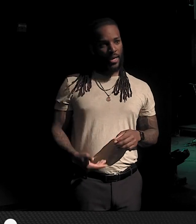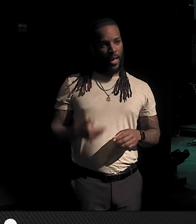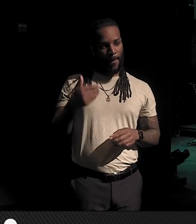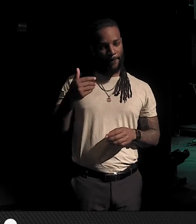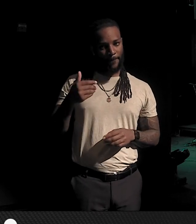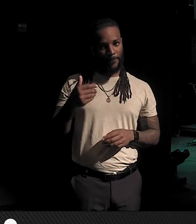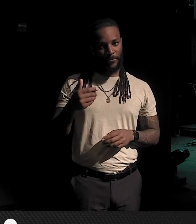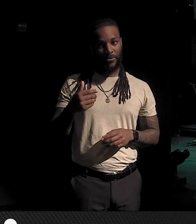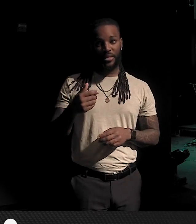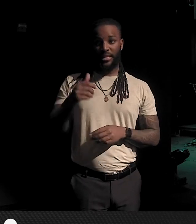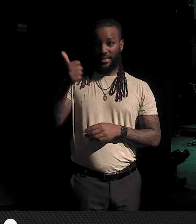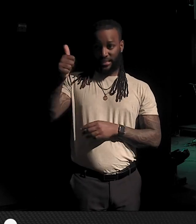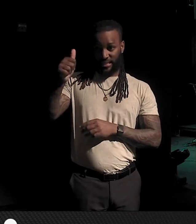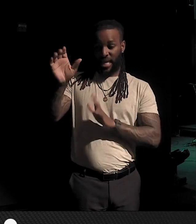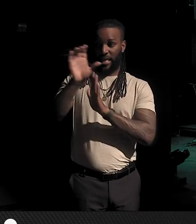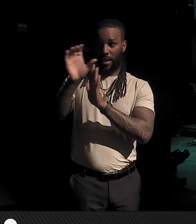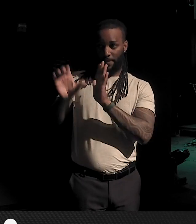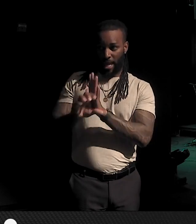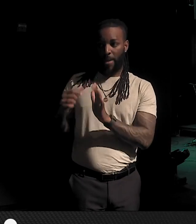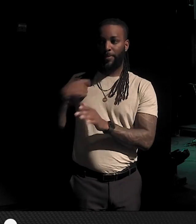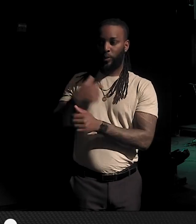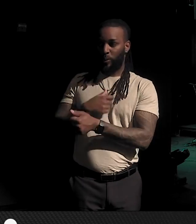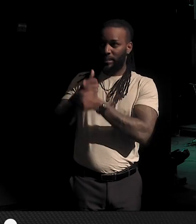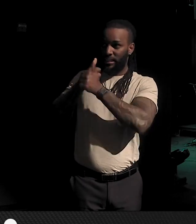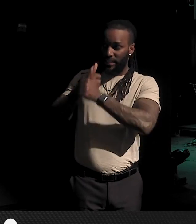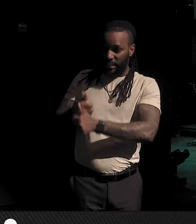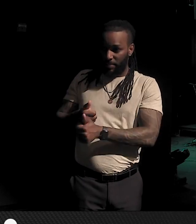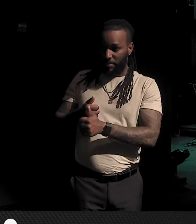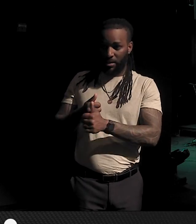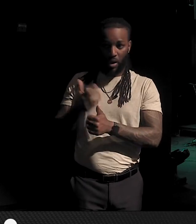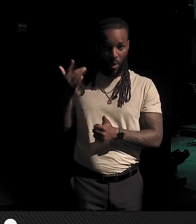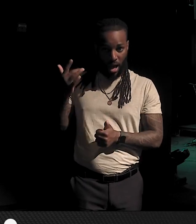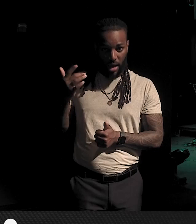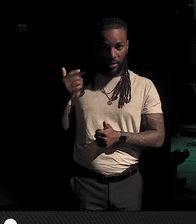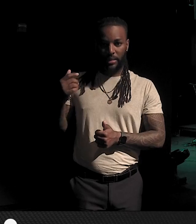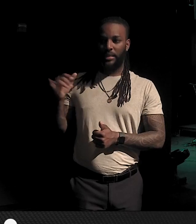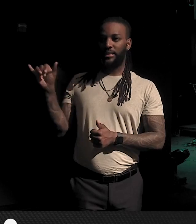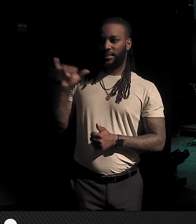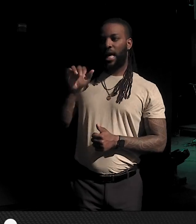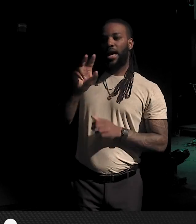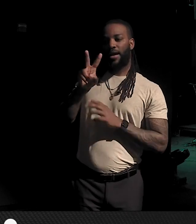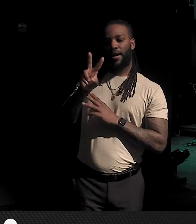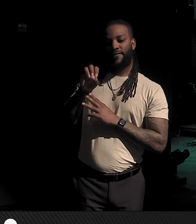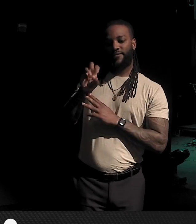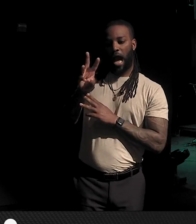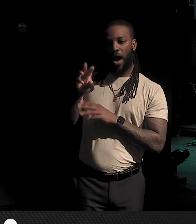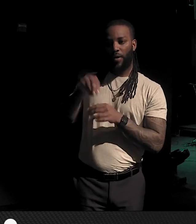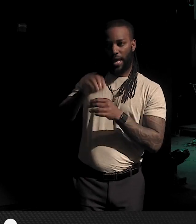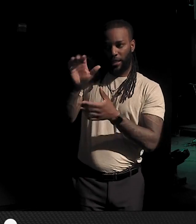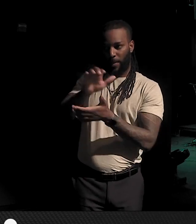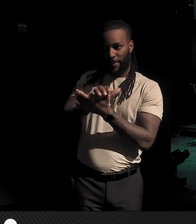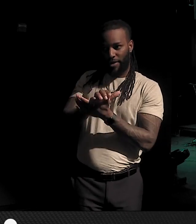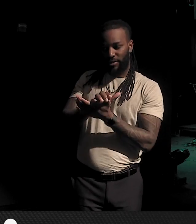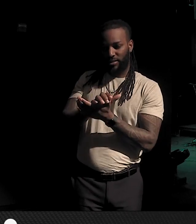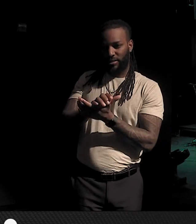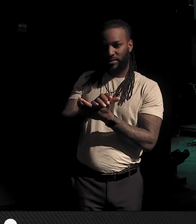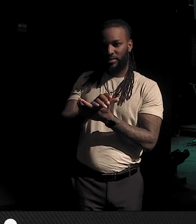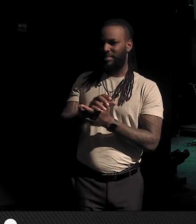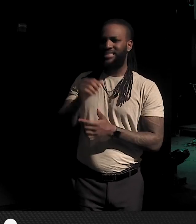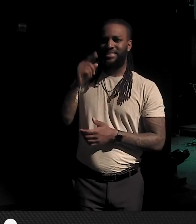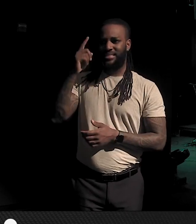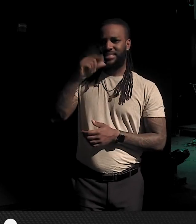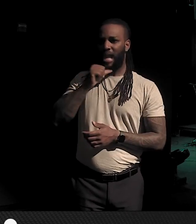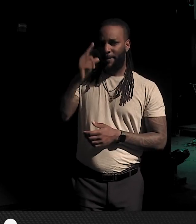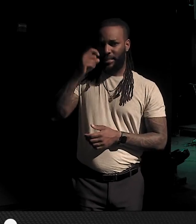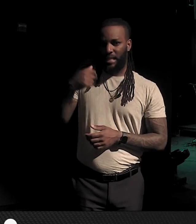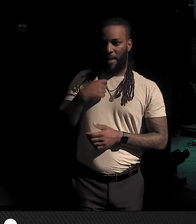We keep the Ten Commandments as a demonstration of our commitment in this relationship. Not because we're afraid of being punished.